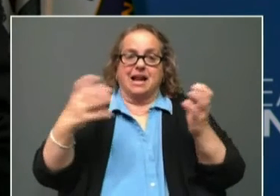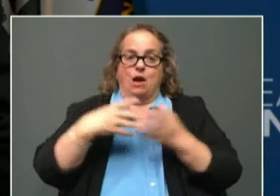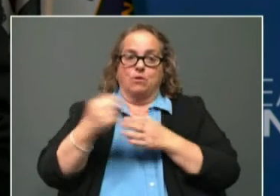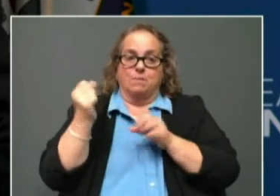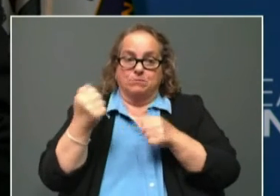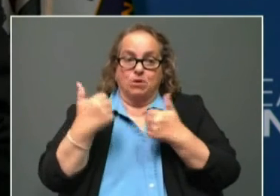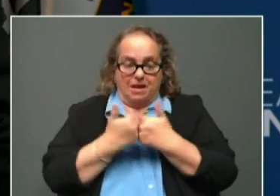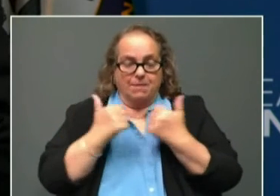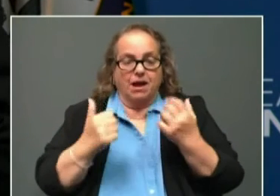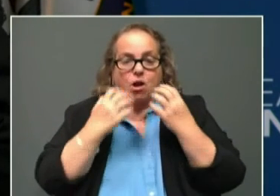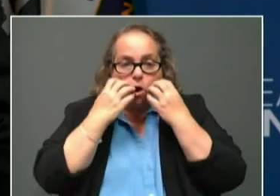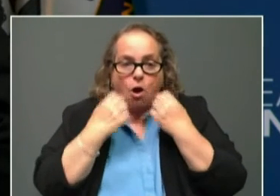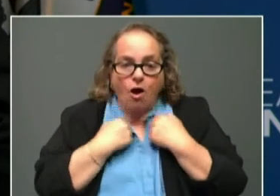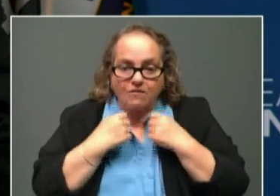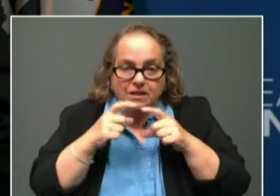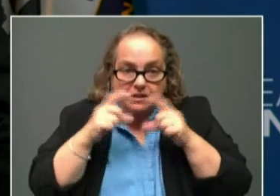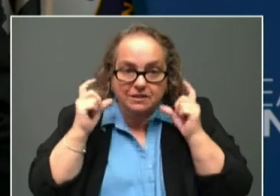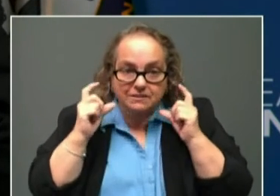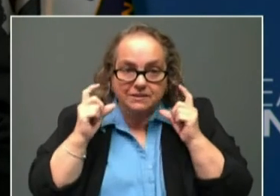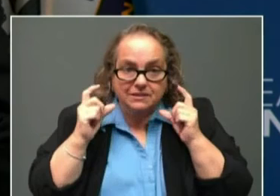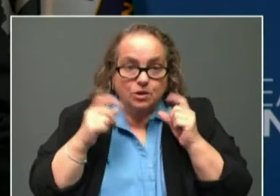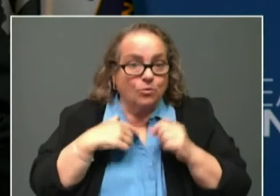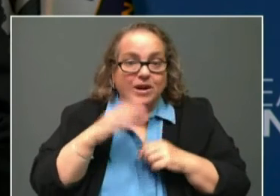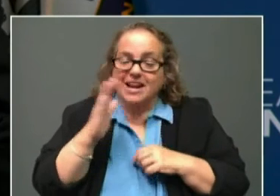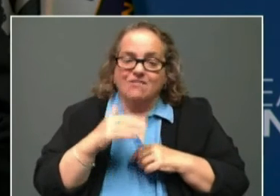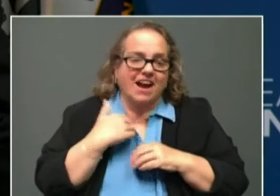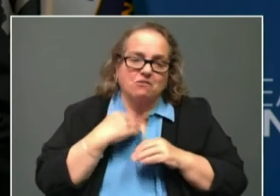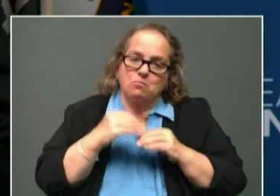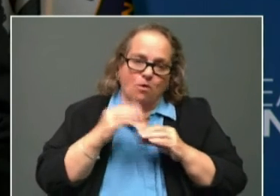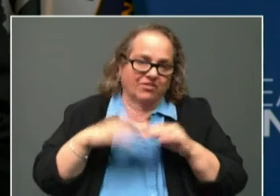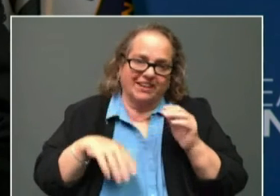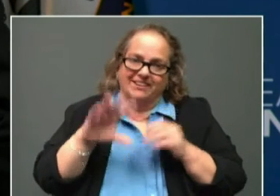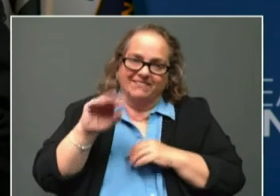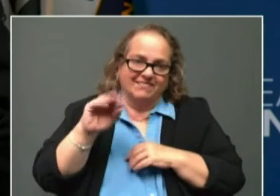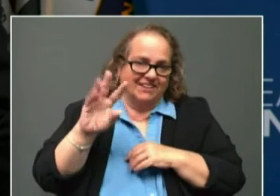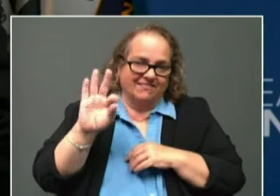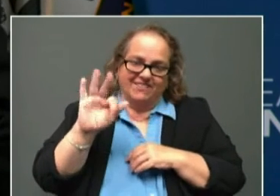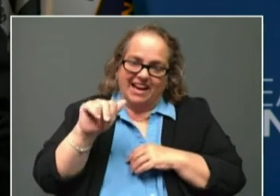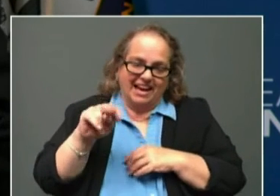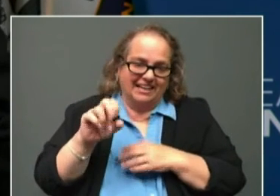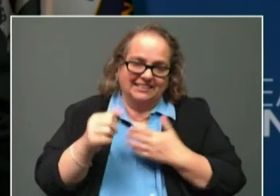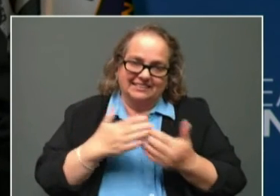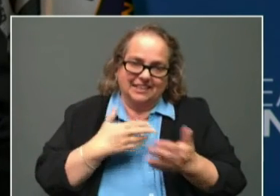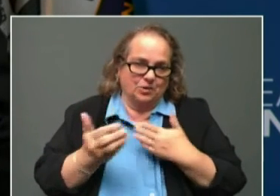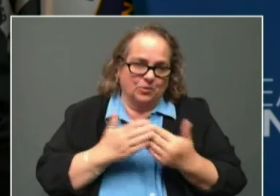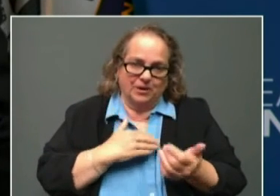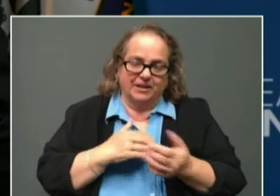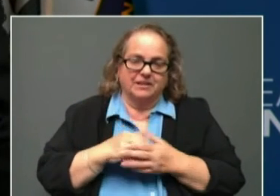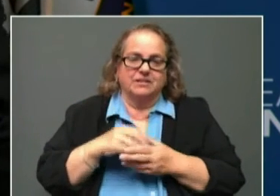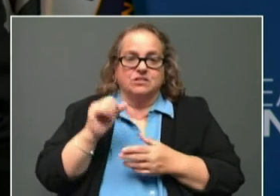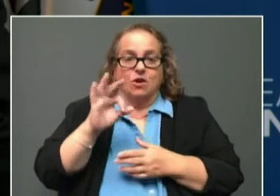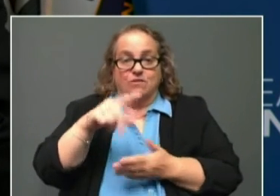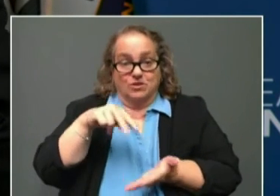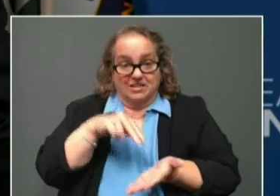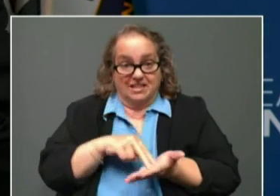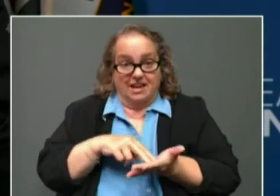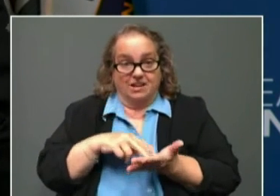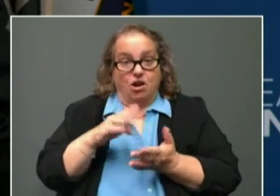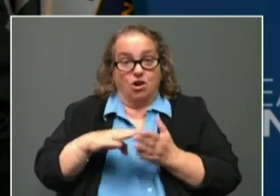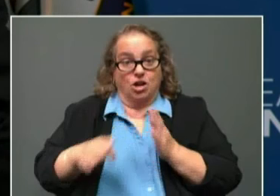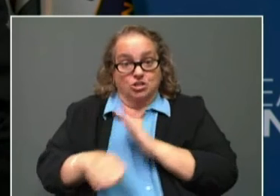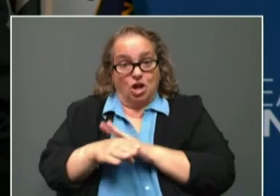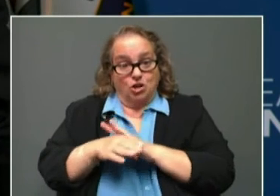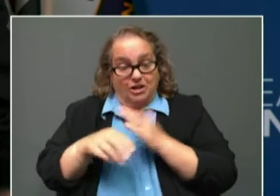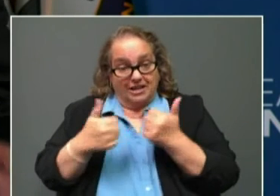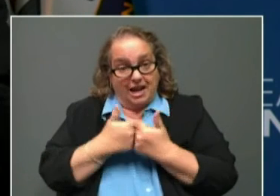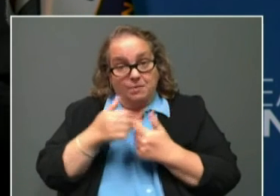we've never had 50 fans, much less 1,000. So if you're standing on the sidelines of a soccer game, again, if you're comfortable, especially